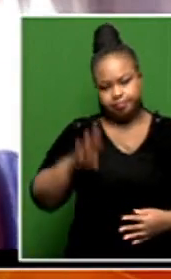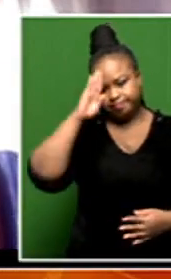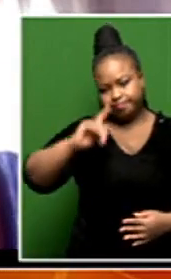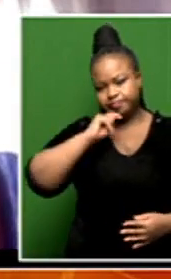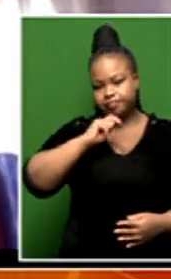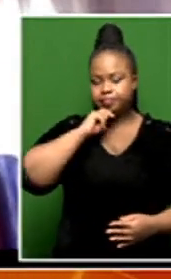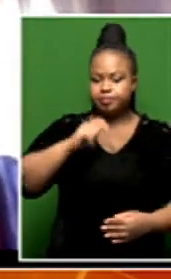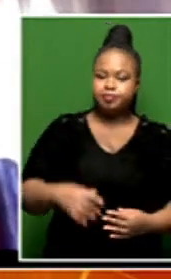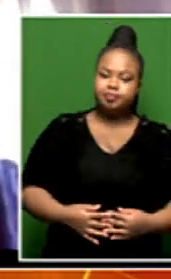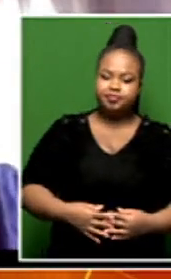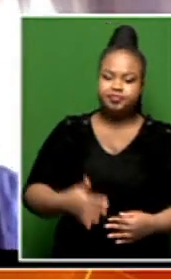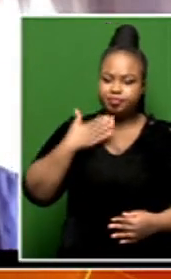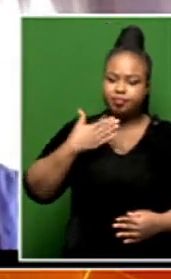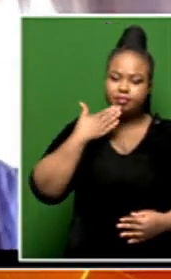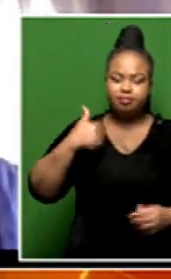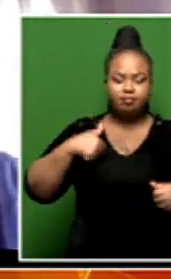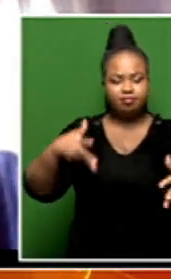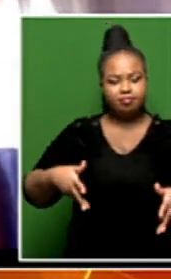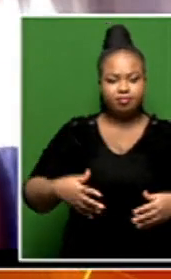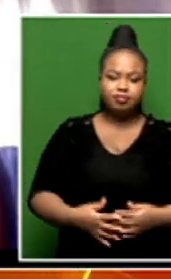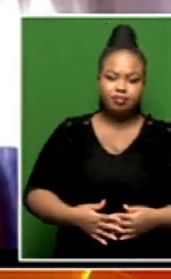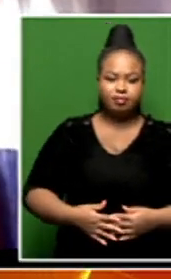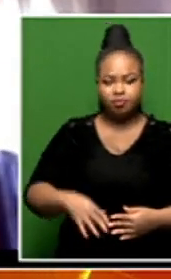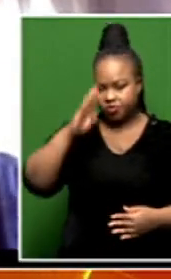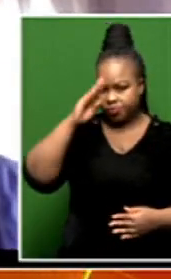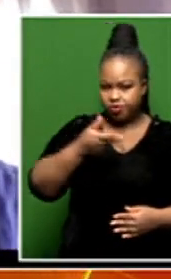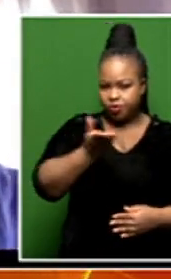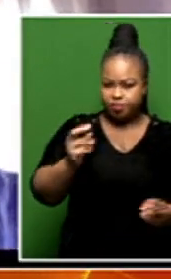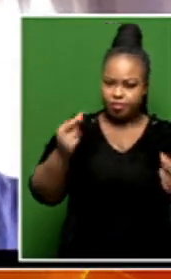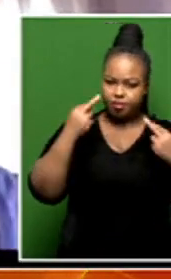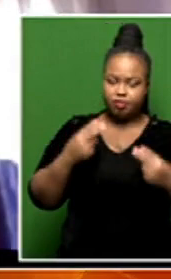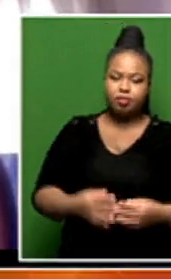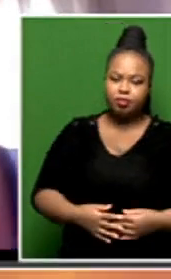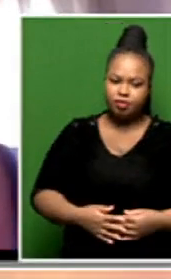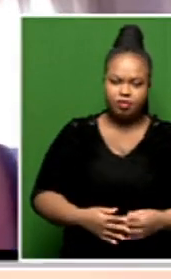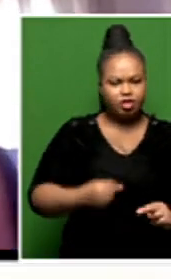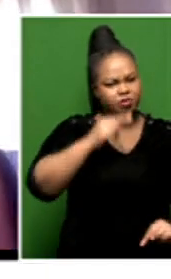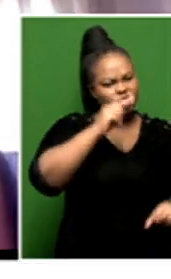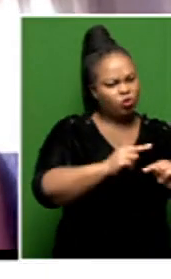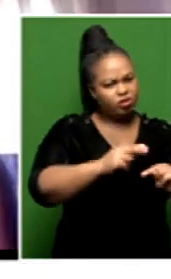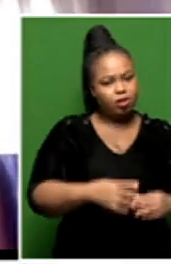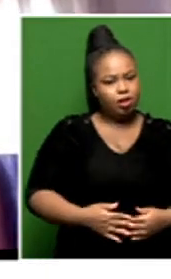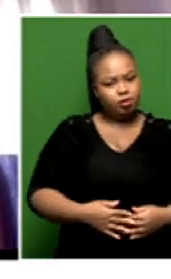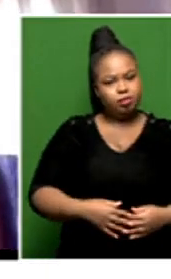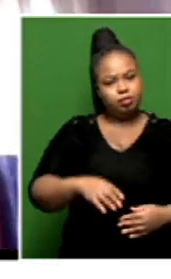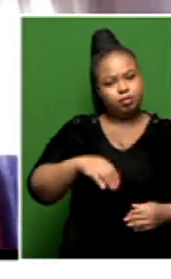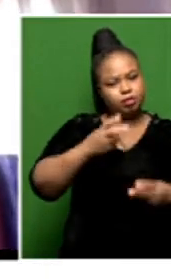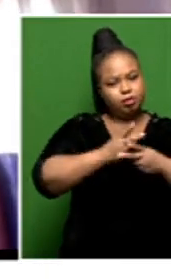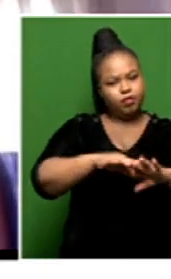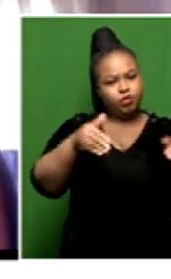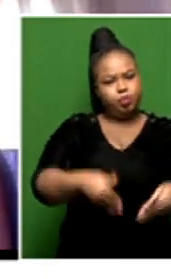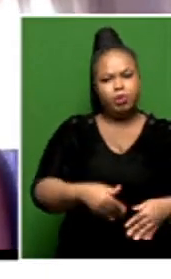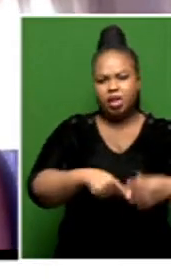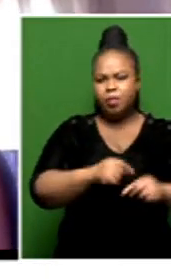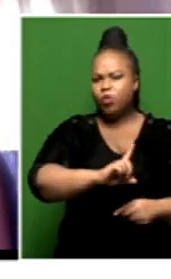Morning to you. Thank you so much for having me, and greetings to your viewers as well. Give us a brief synopsis of what Lifu is about